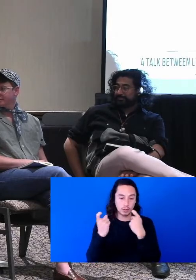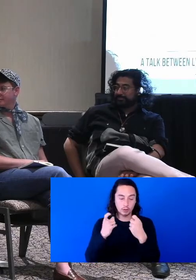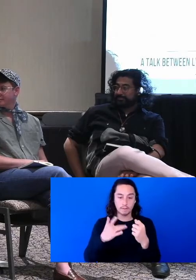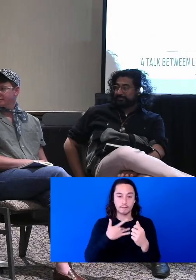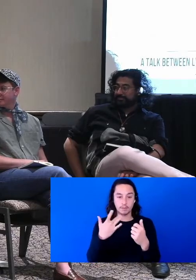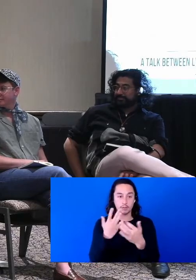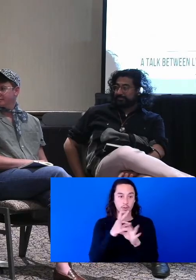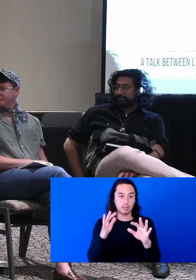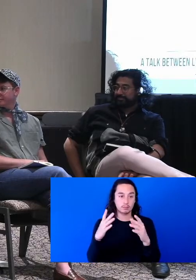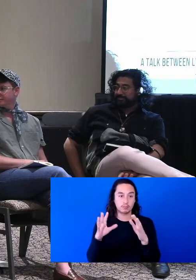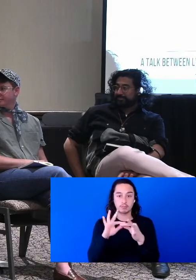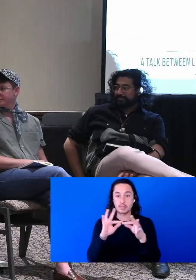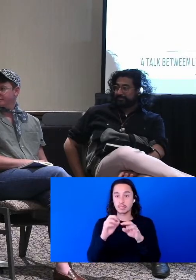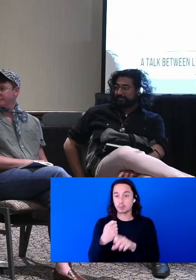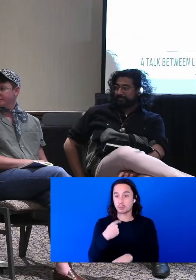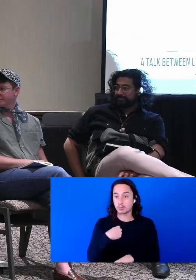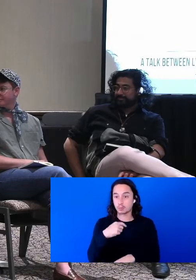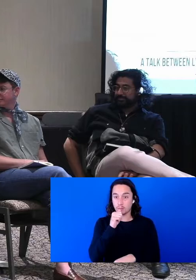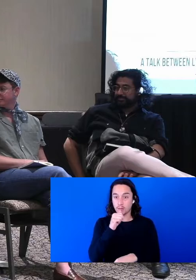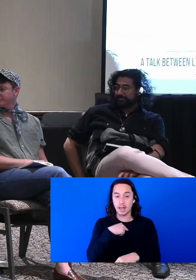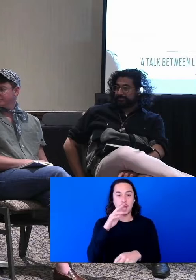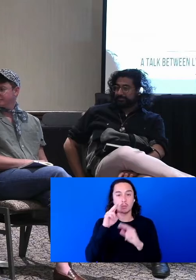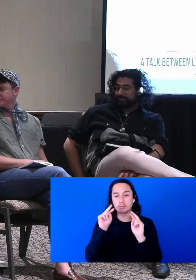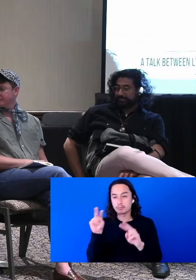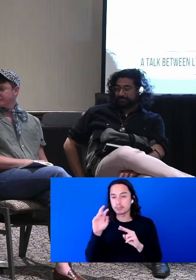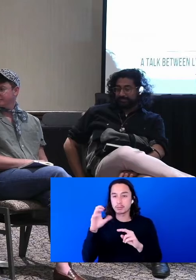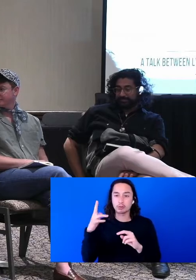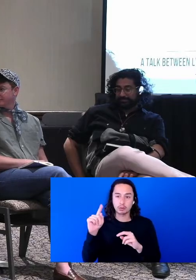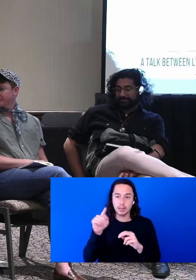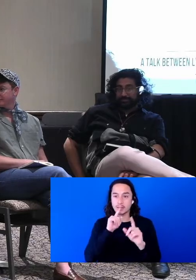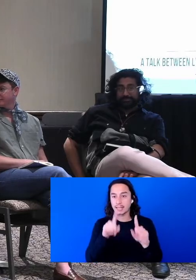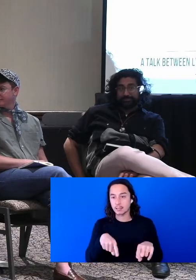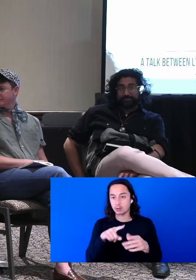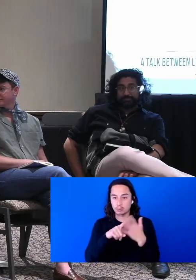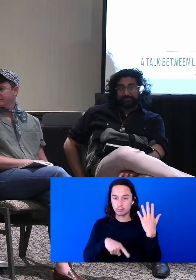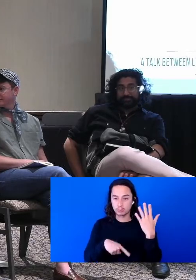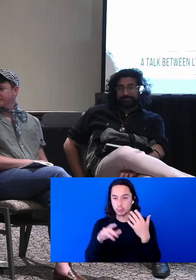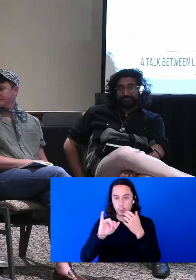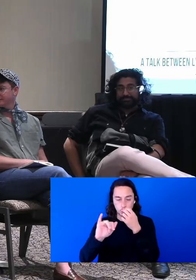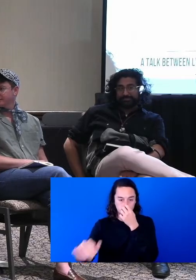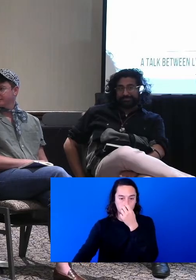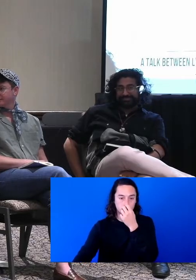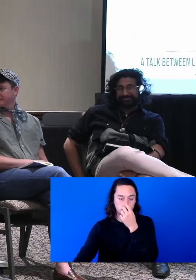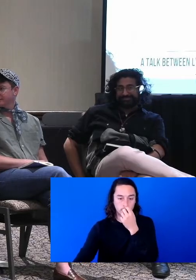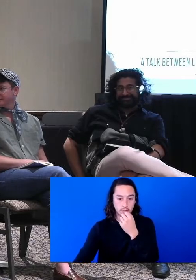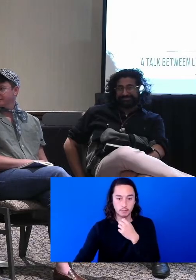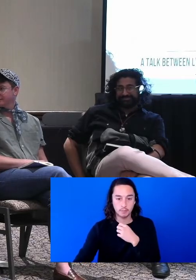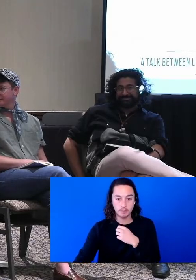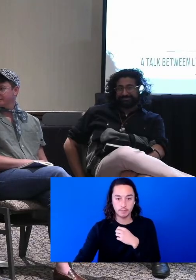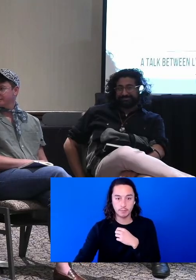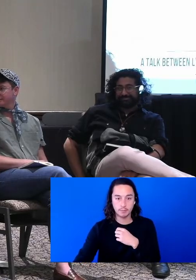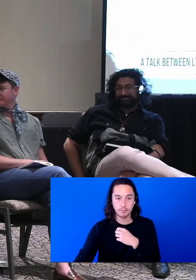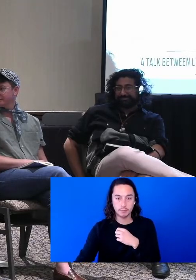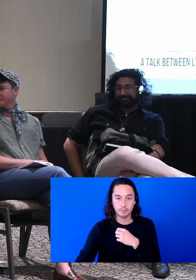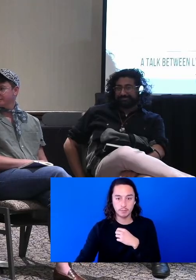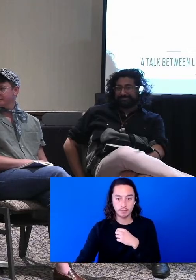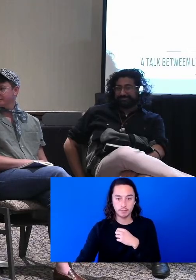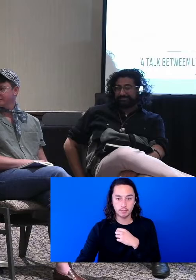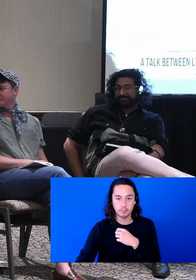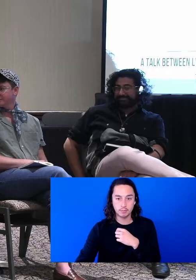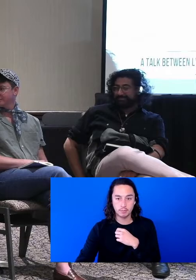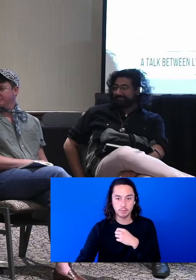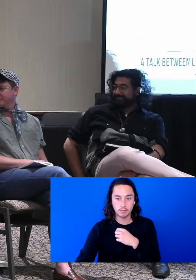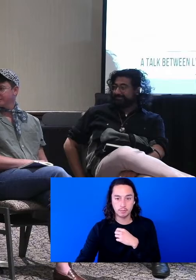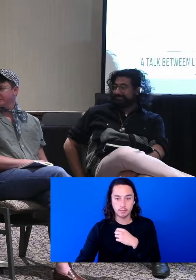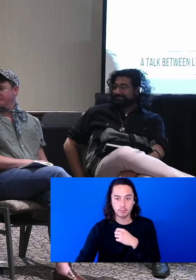privately. I'll also keep an eye on chat and can answer questions from there. I also want to let everyone know that TCG is recording the full